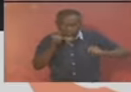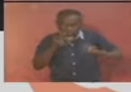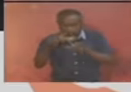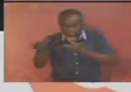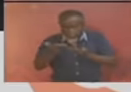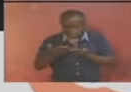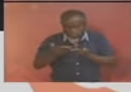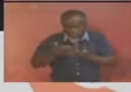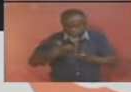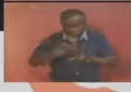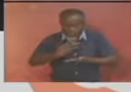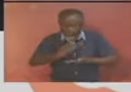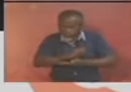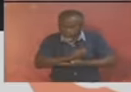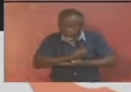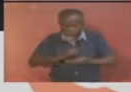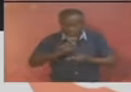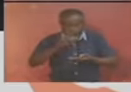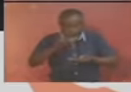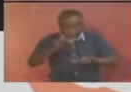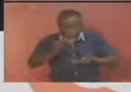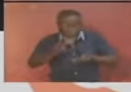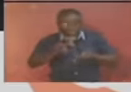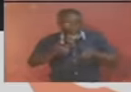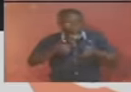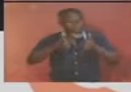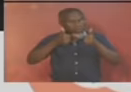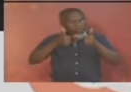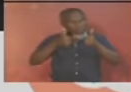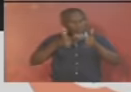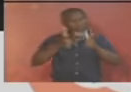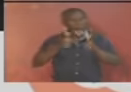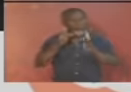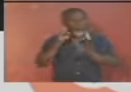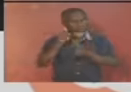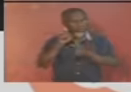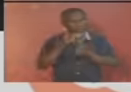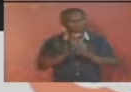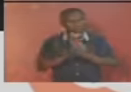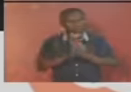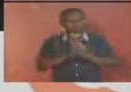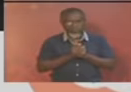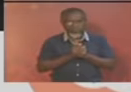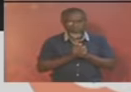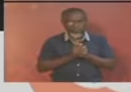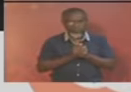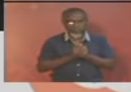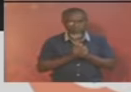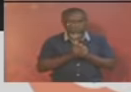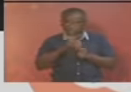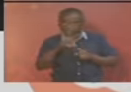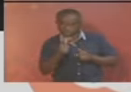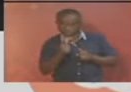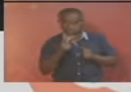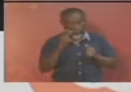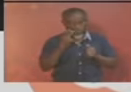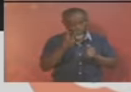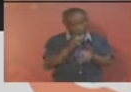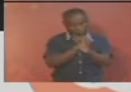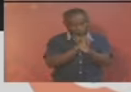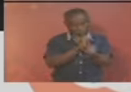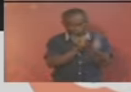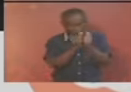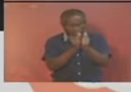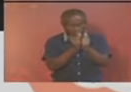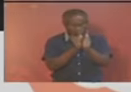different sectors. One of them is the tourism sector, where we have created a tourism task force with our Caribbean Hotel